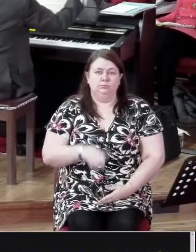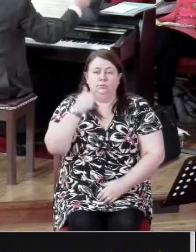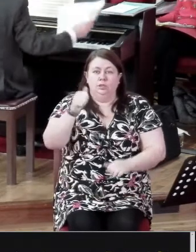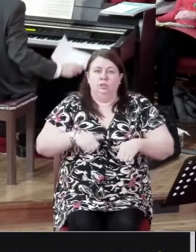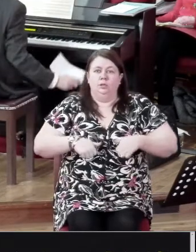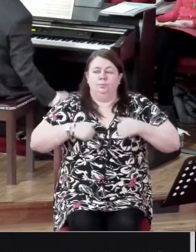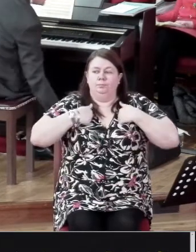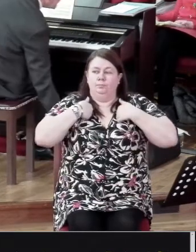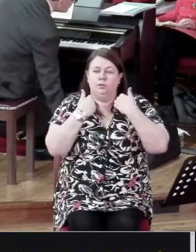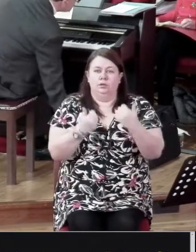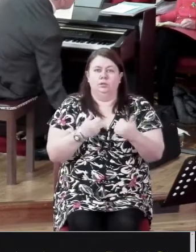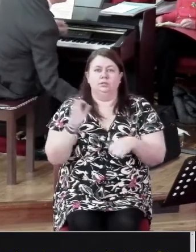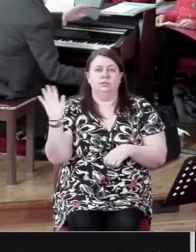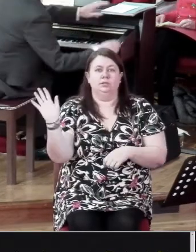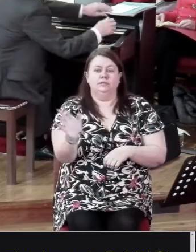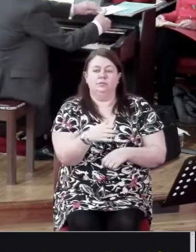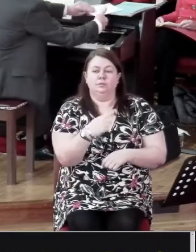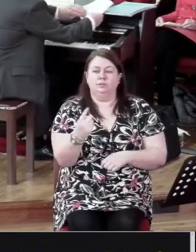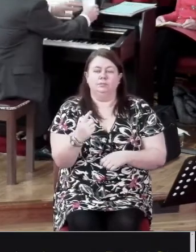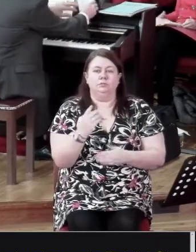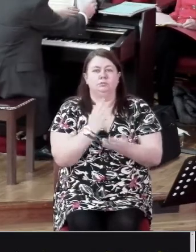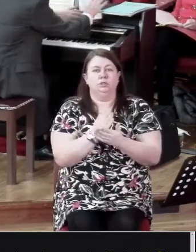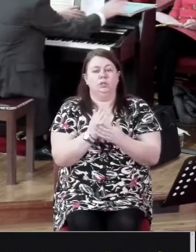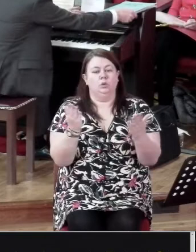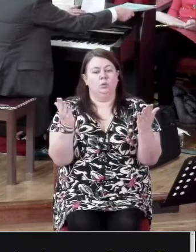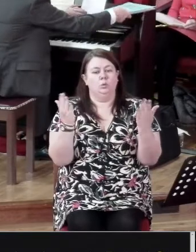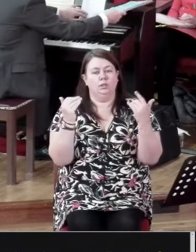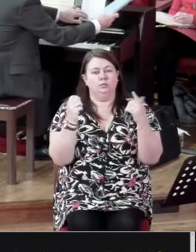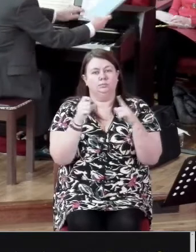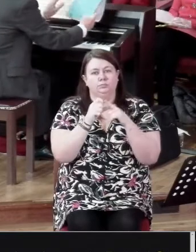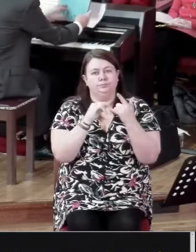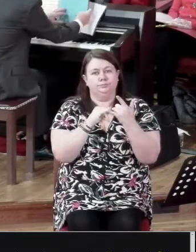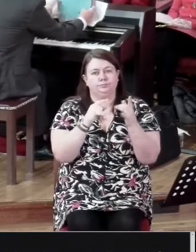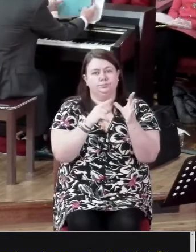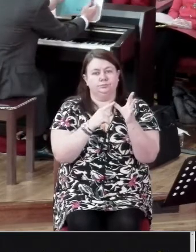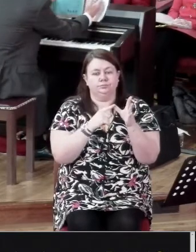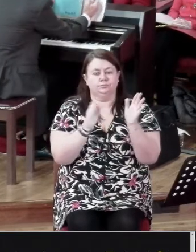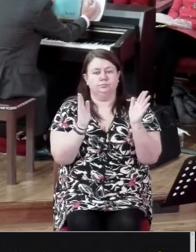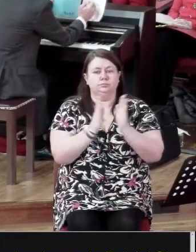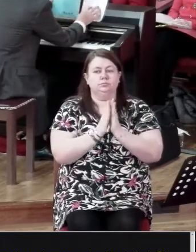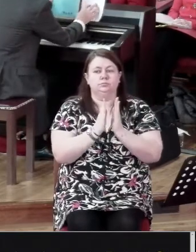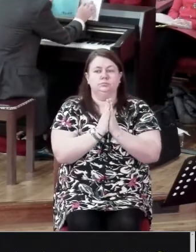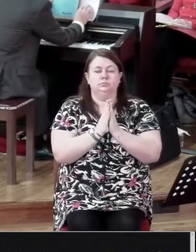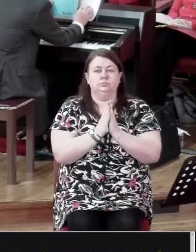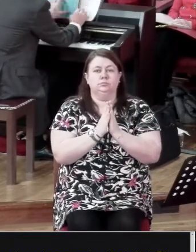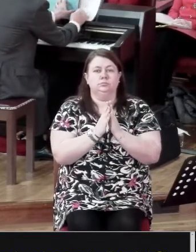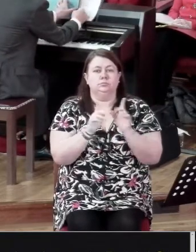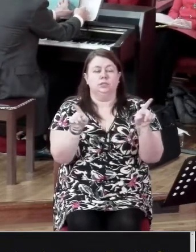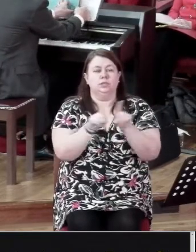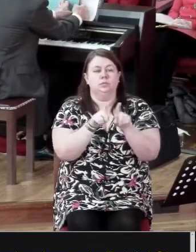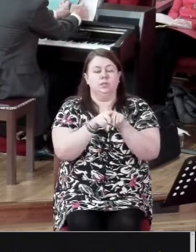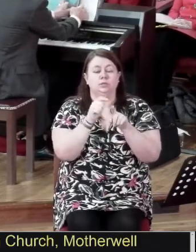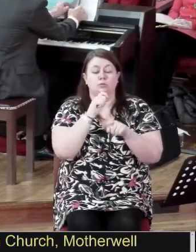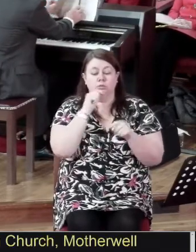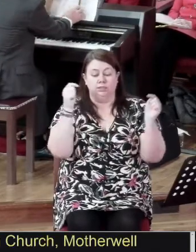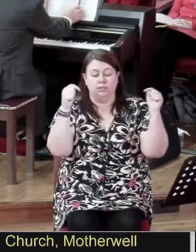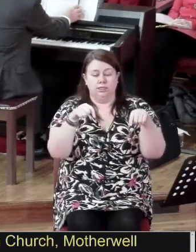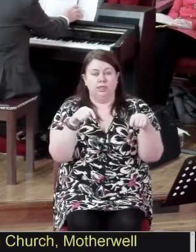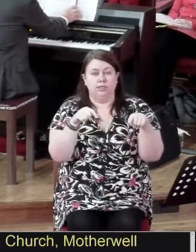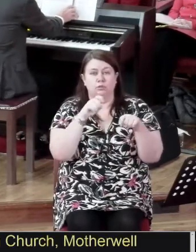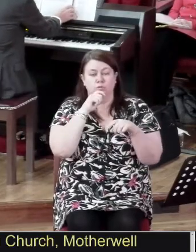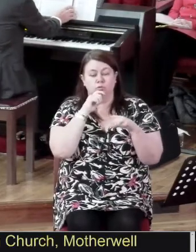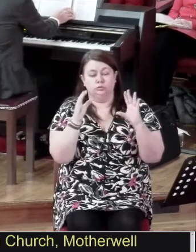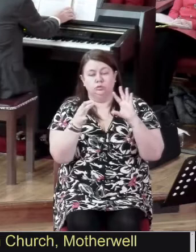Good morning, everyone. And welcome along to Dear St. Andrews. Those that are here, also those joining us online, and whether